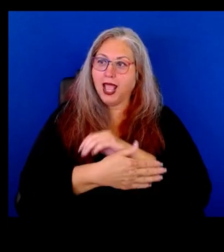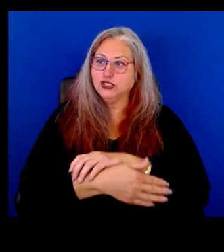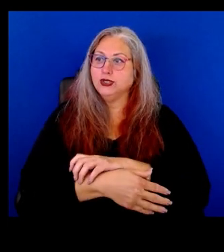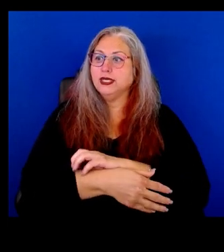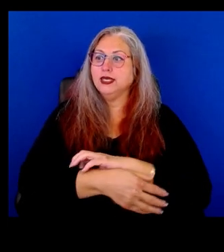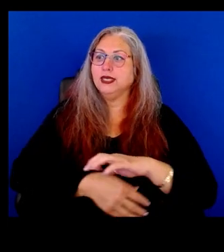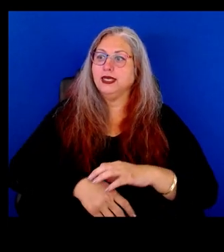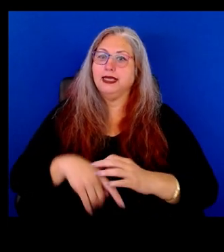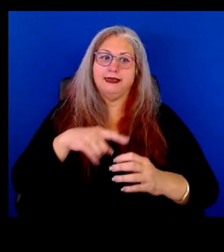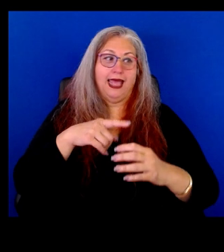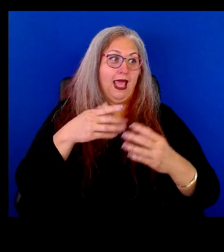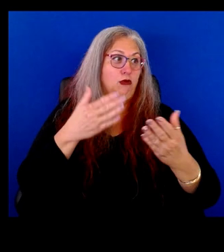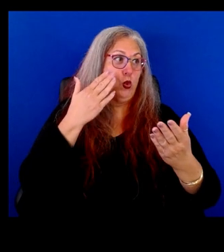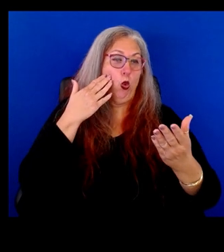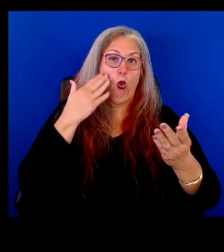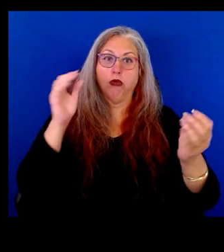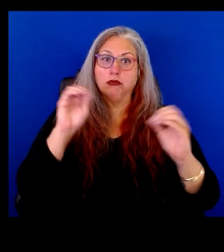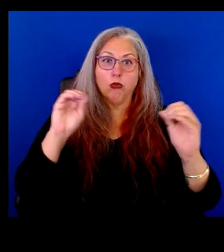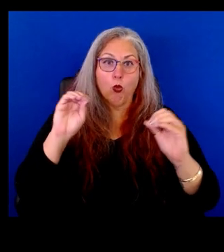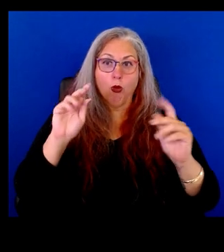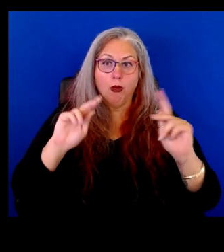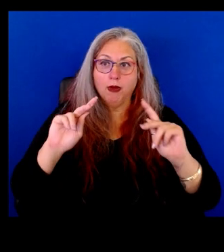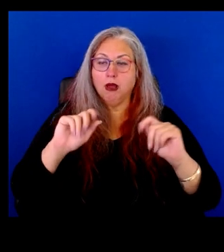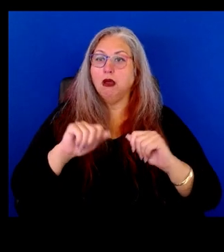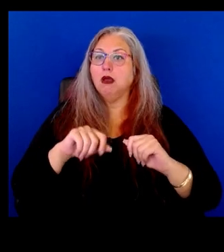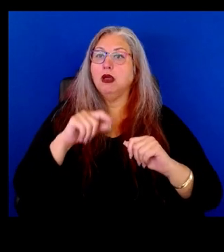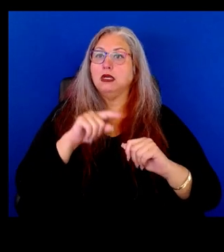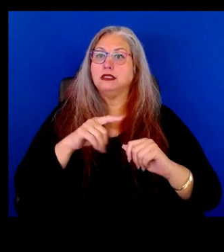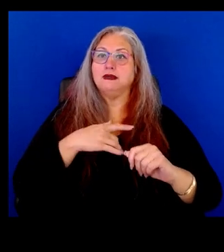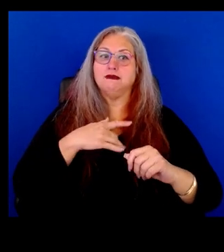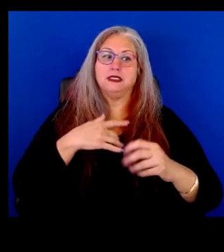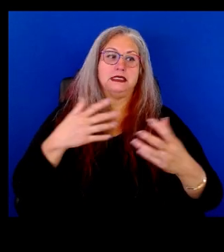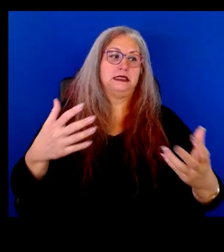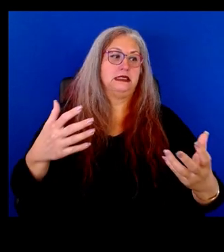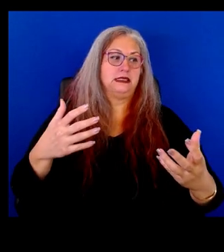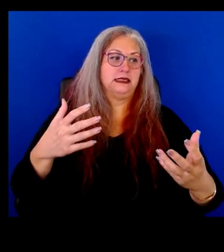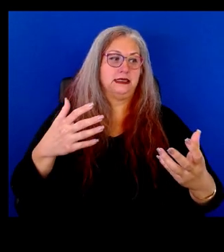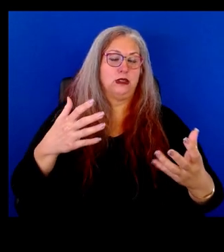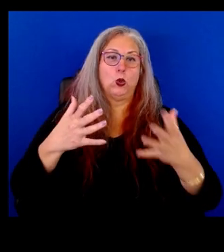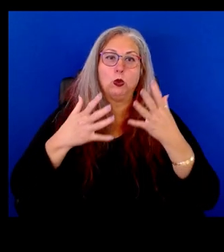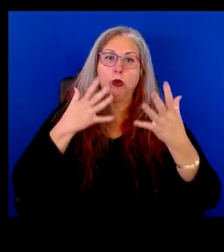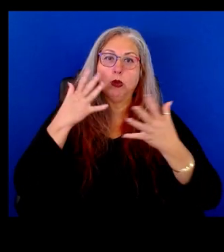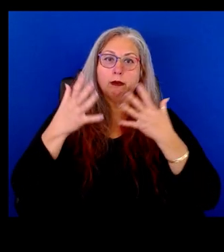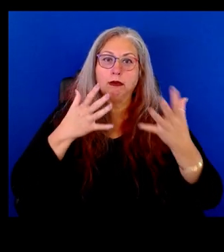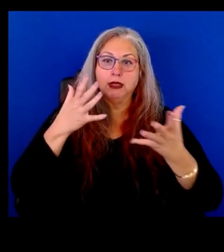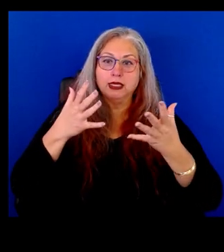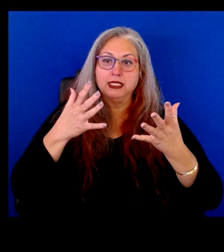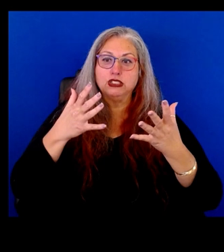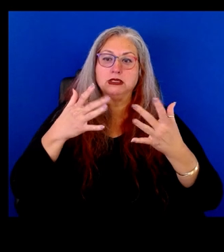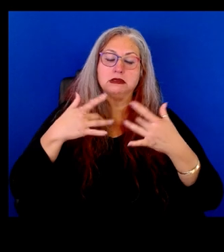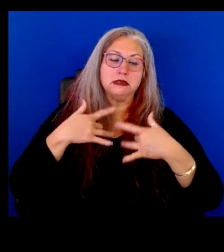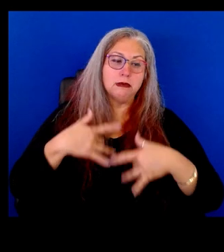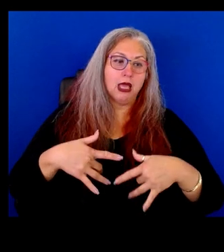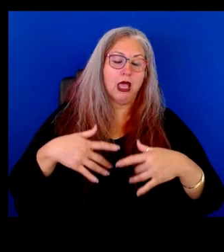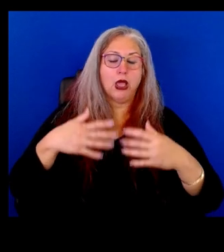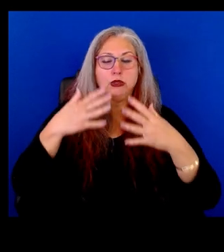to them, that they where they knew no one, and she felt this humiliation, the despair,